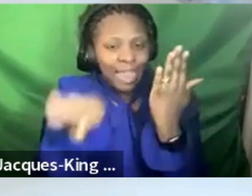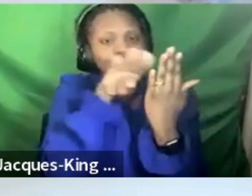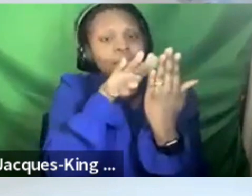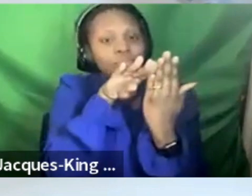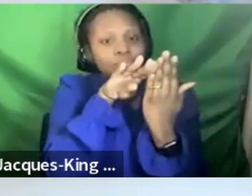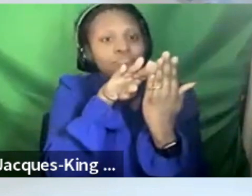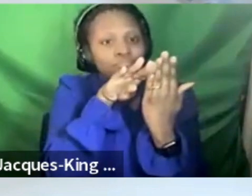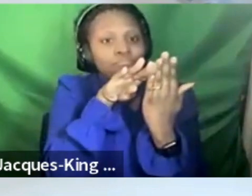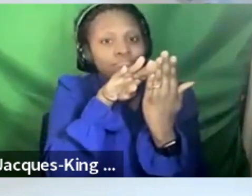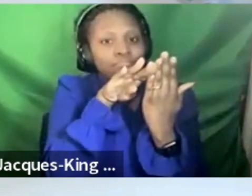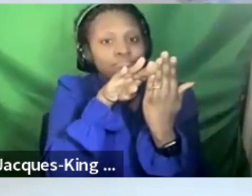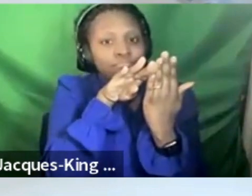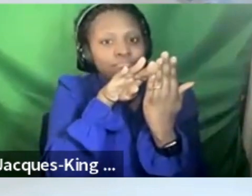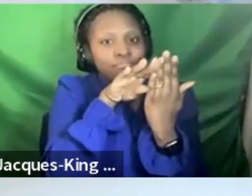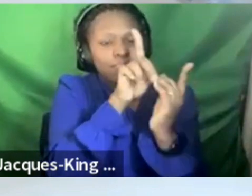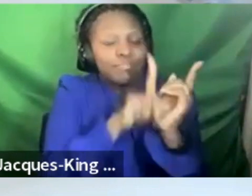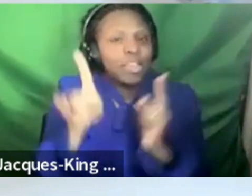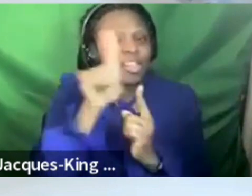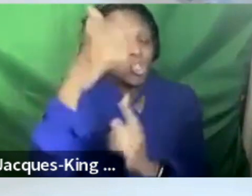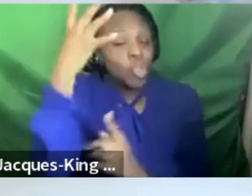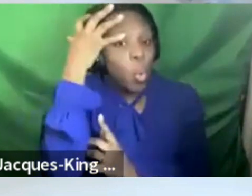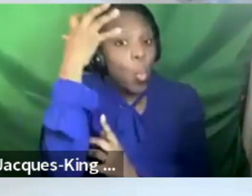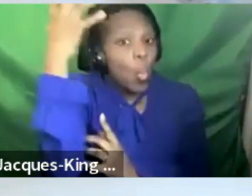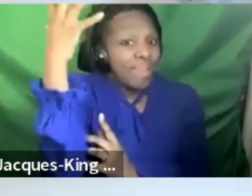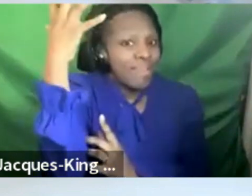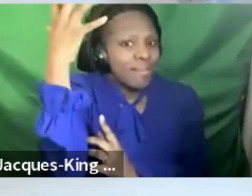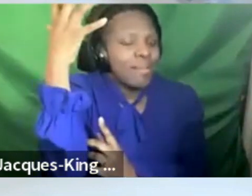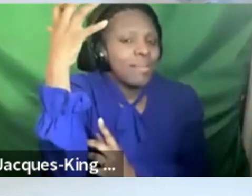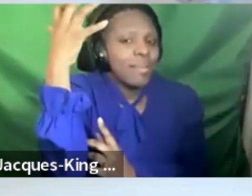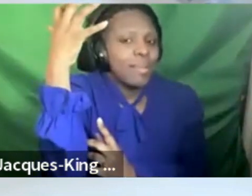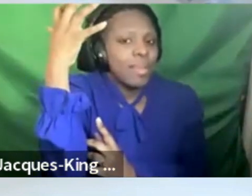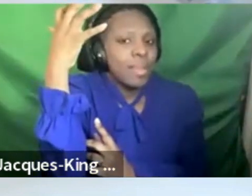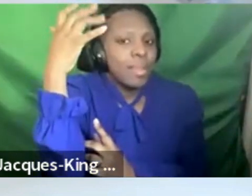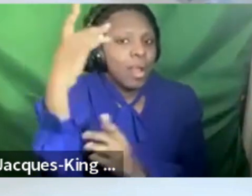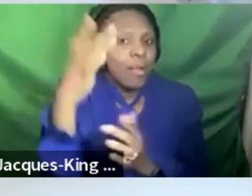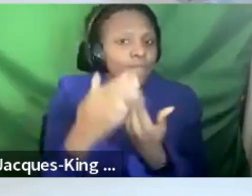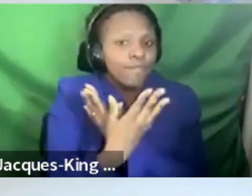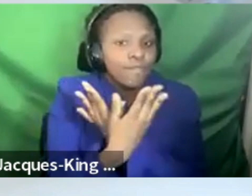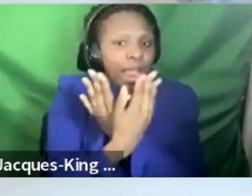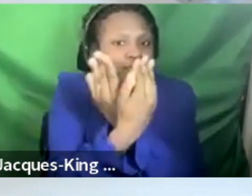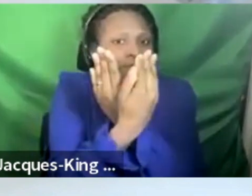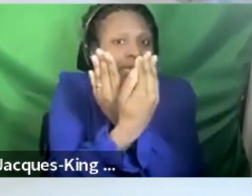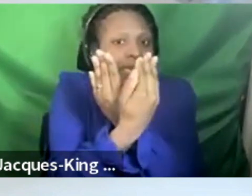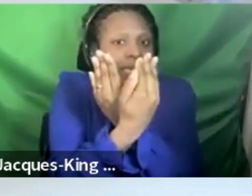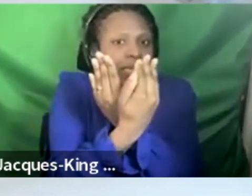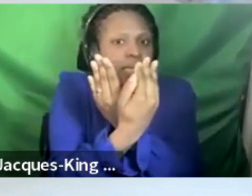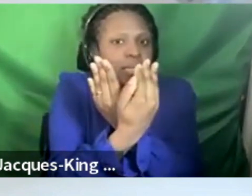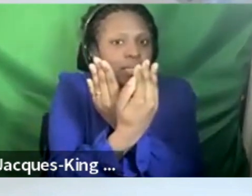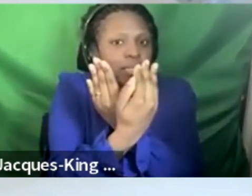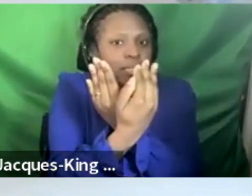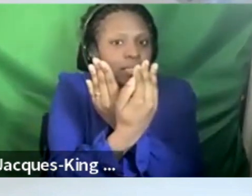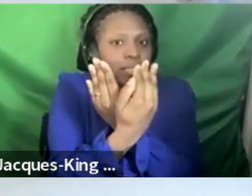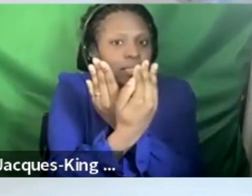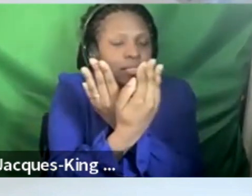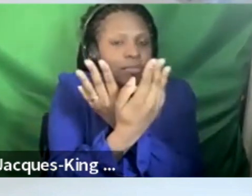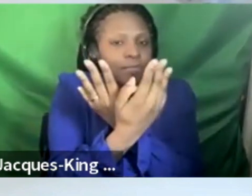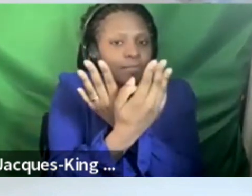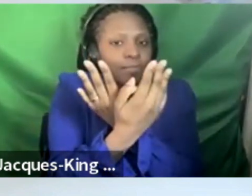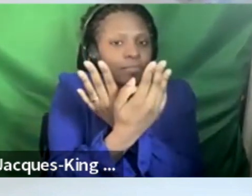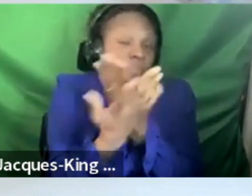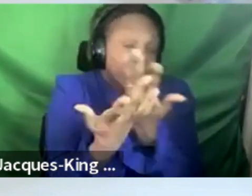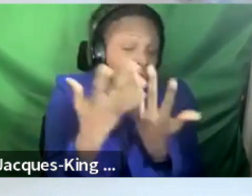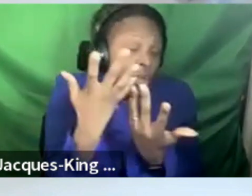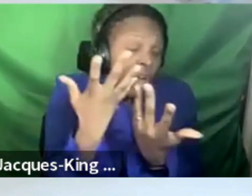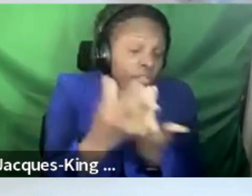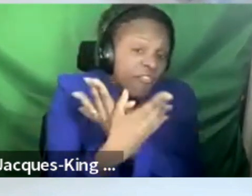Titania's big thing is status. Titania is a queen of a fairy